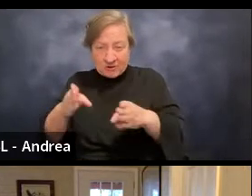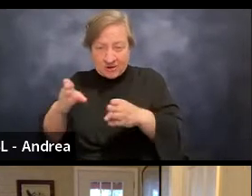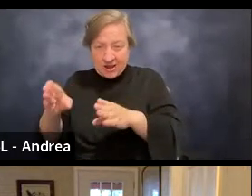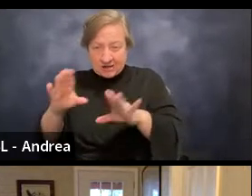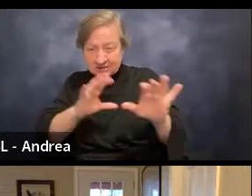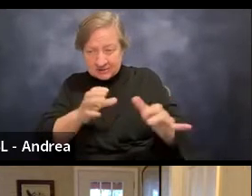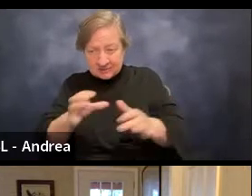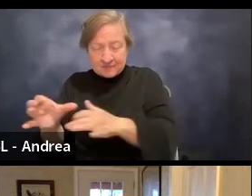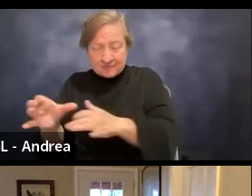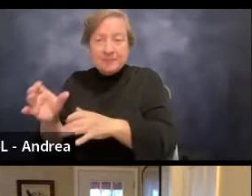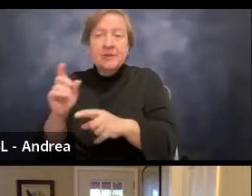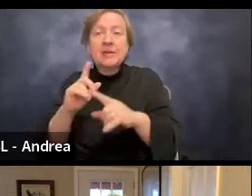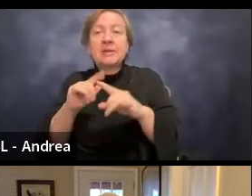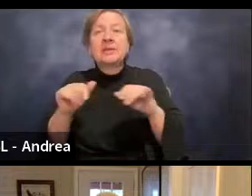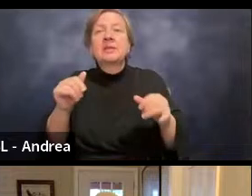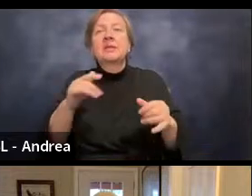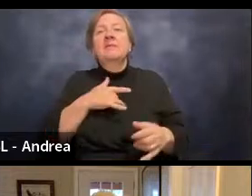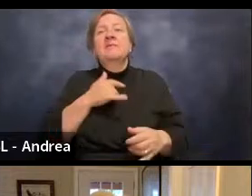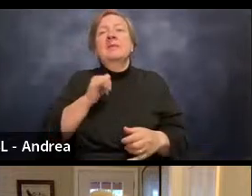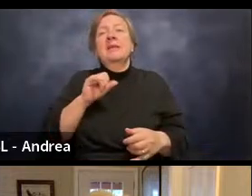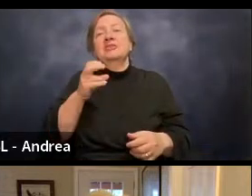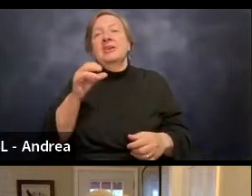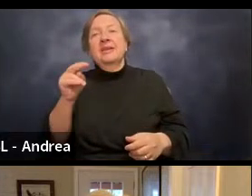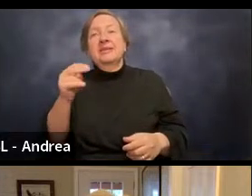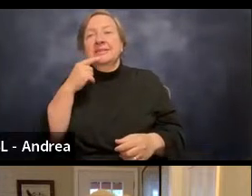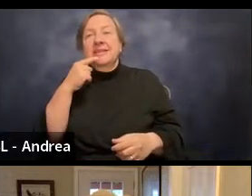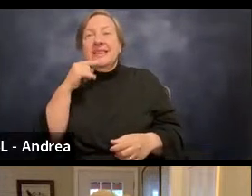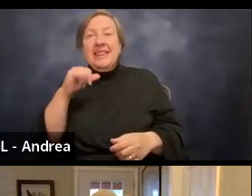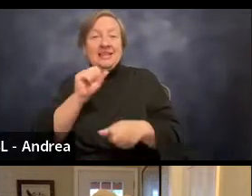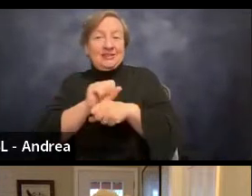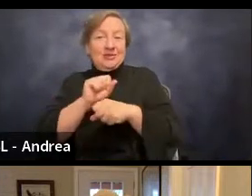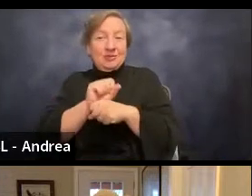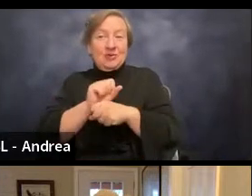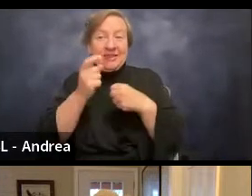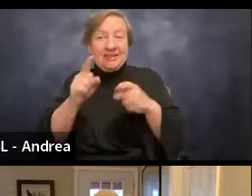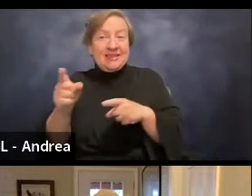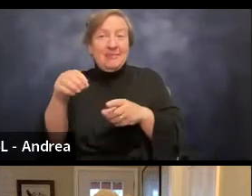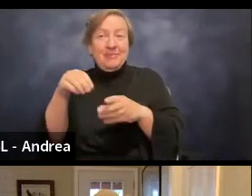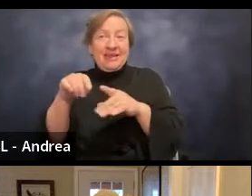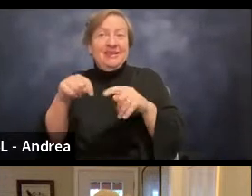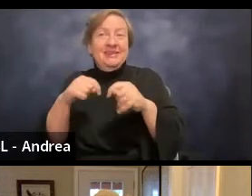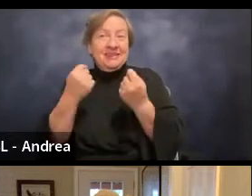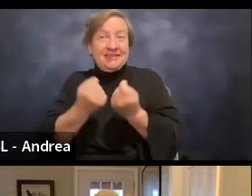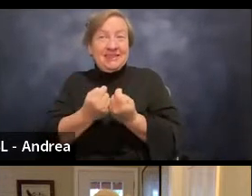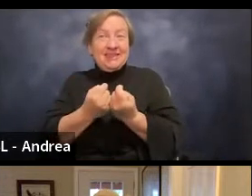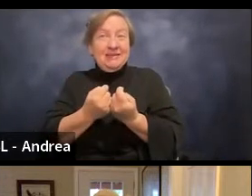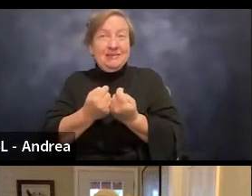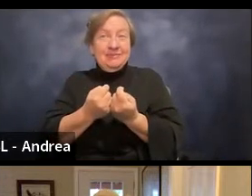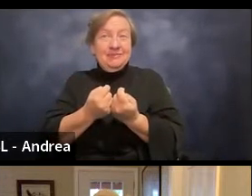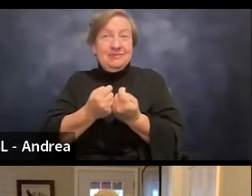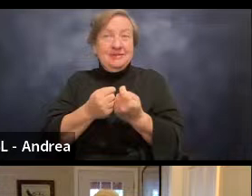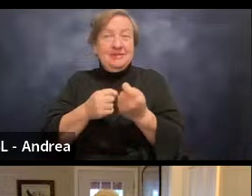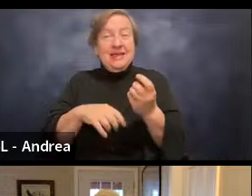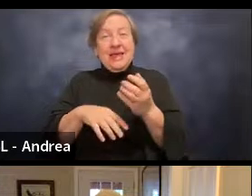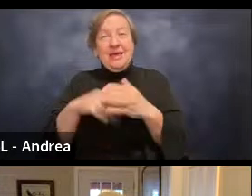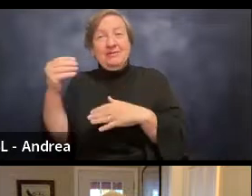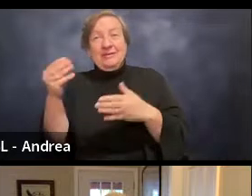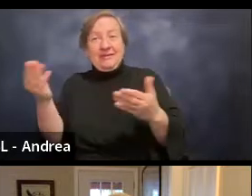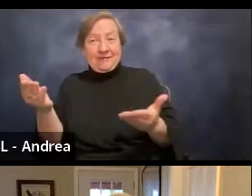like, as Shannon has said, that's the work that's going on in these teams off stage, as it